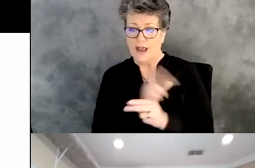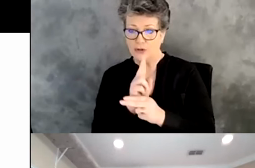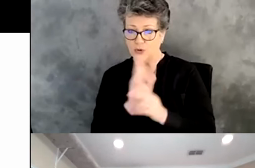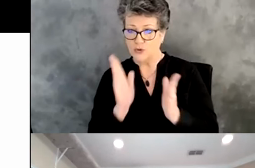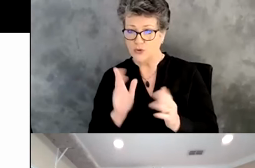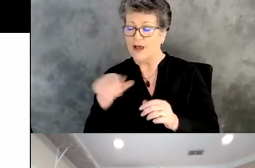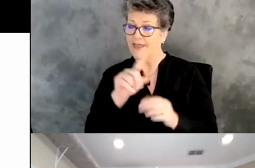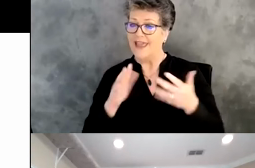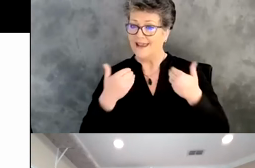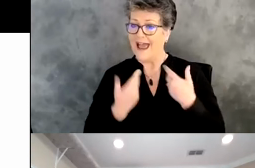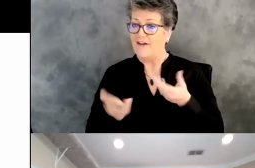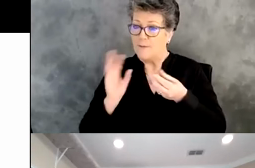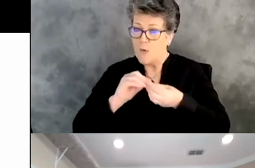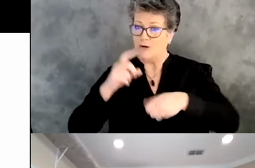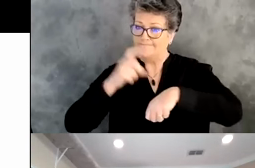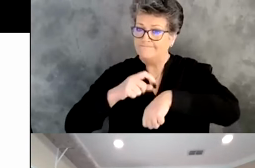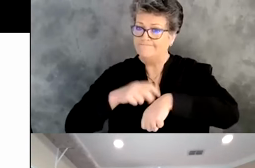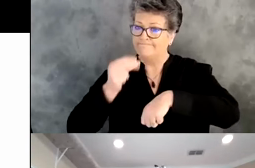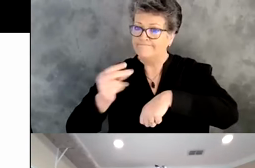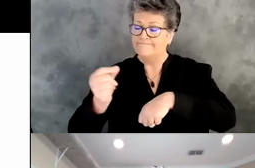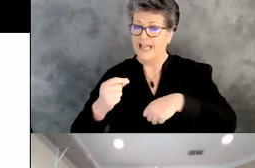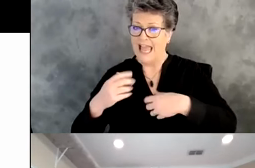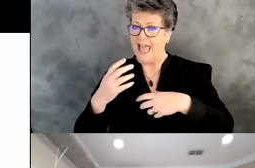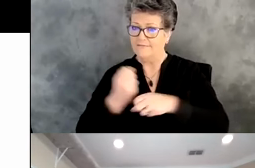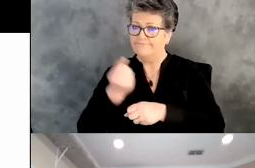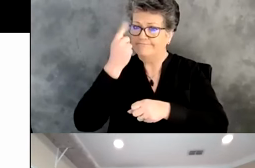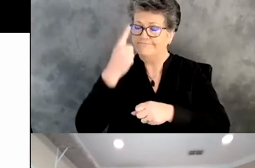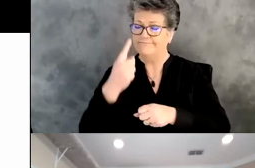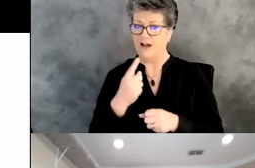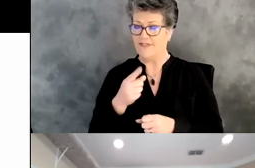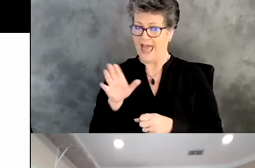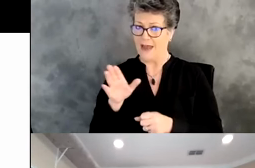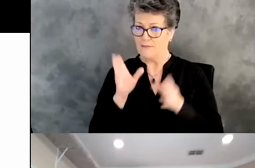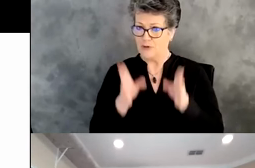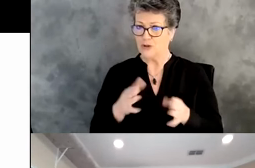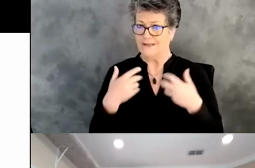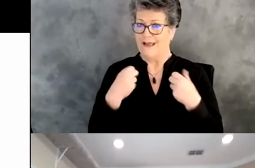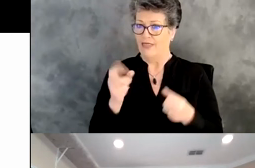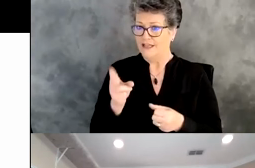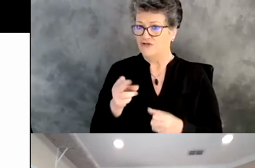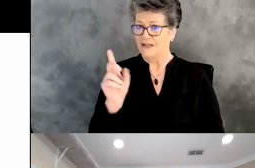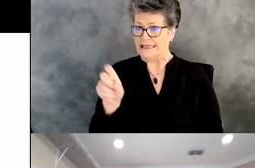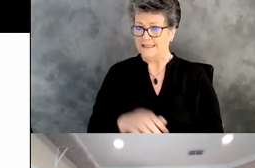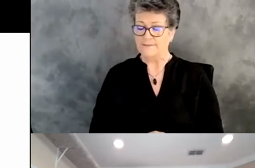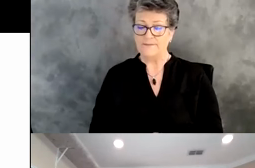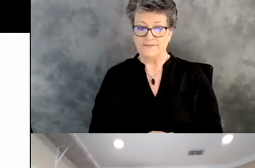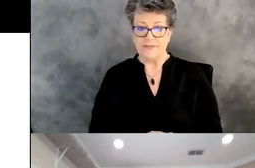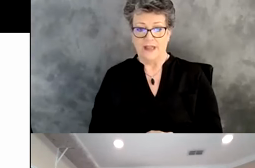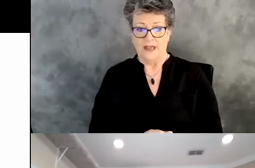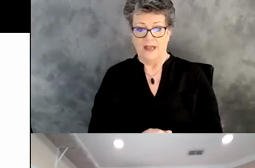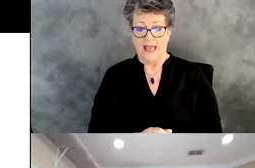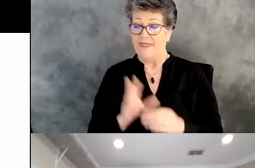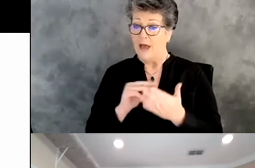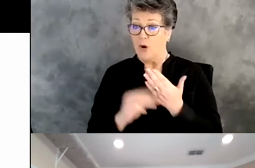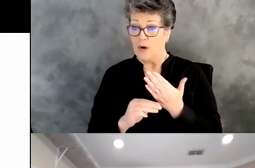they could have more timely and comprehensive understanding of the member's health history and needs. And the population health management